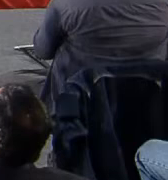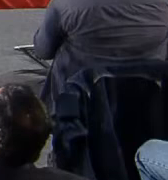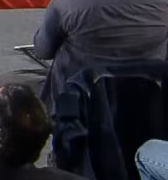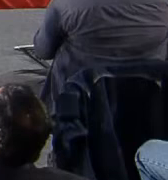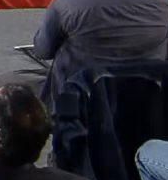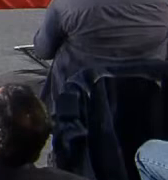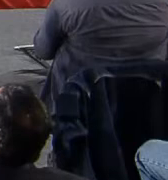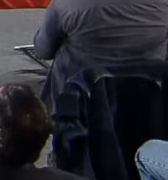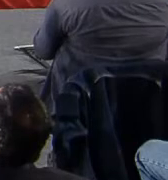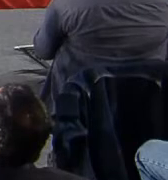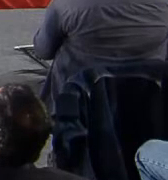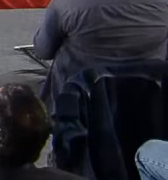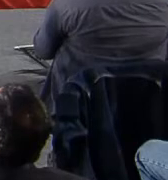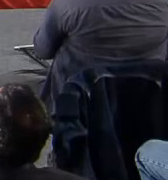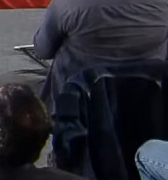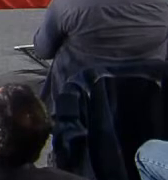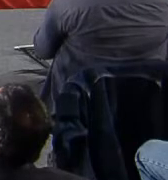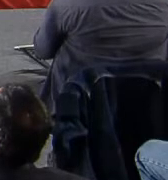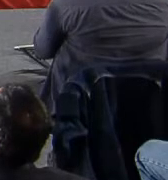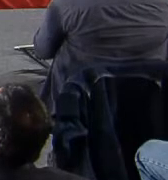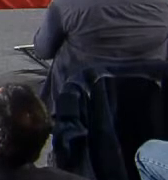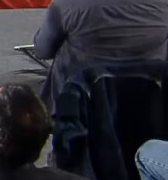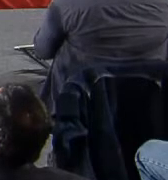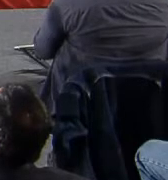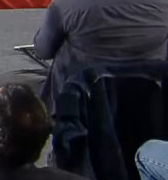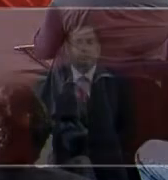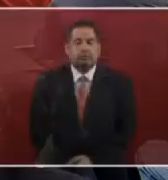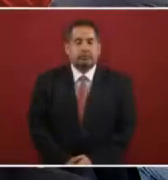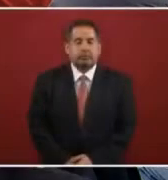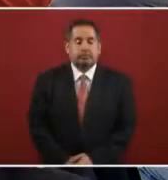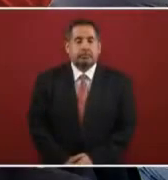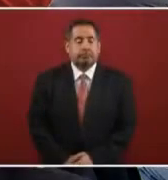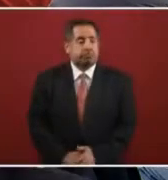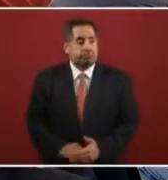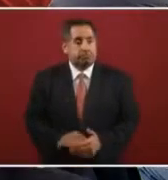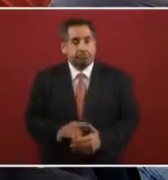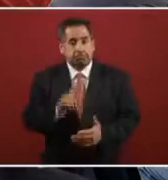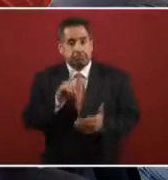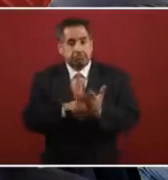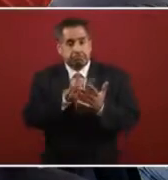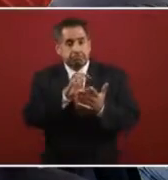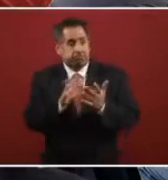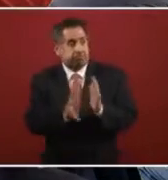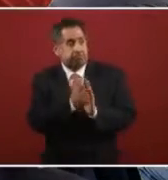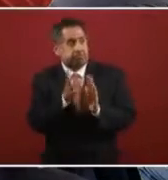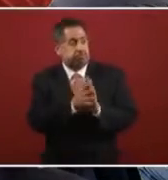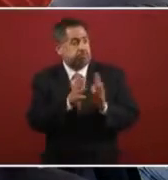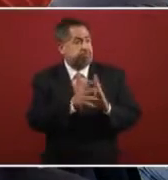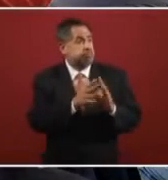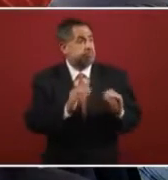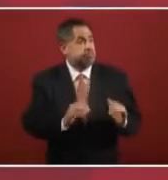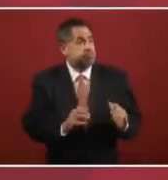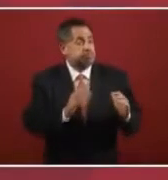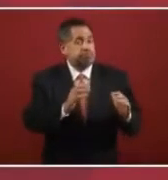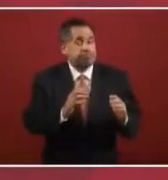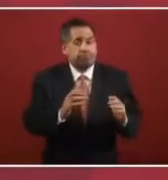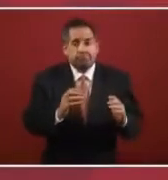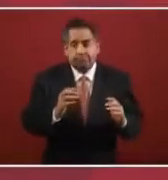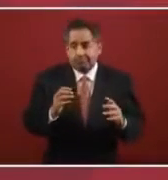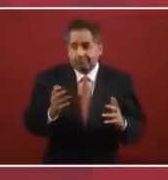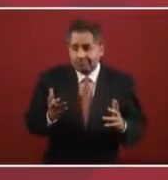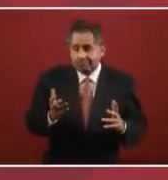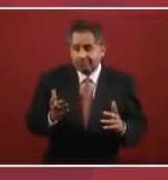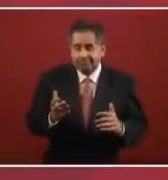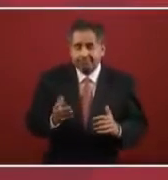18 square Ah, meters. no, 1500 It, no, de construcción. Bueno, anyway, it's big.